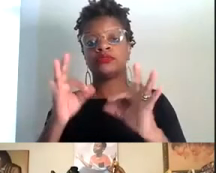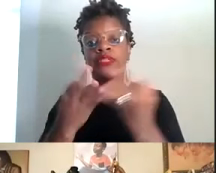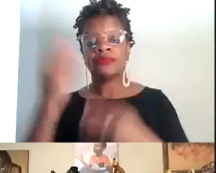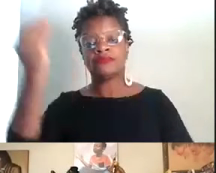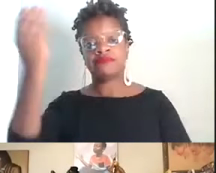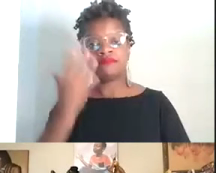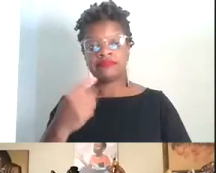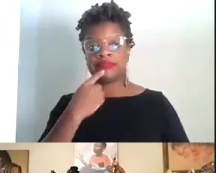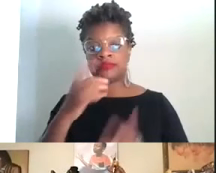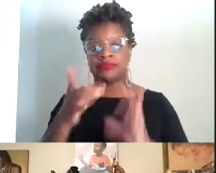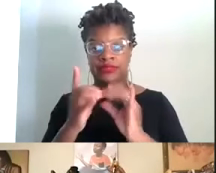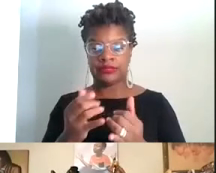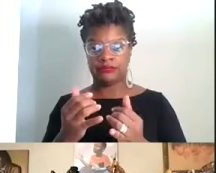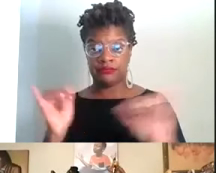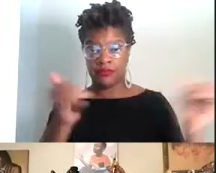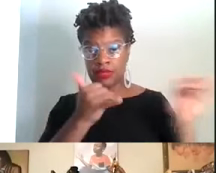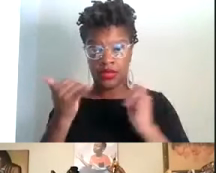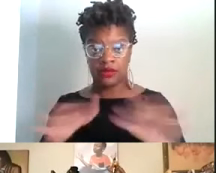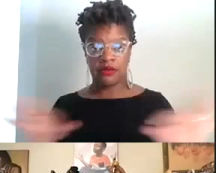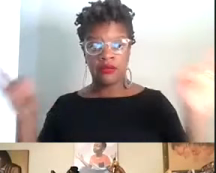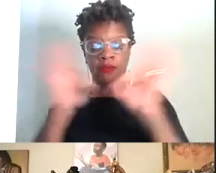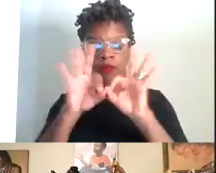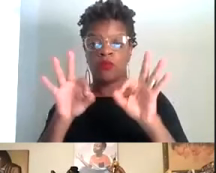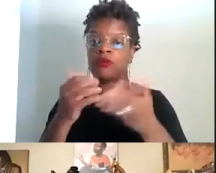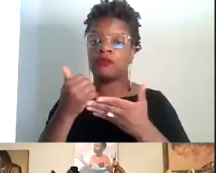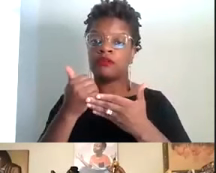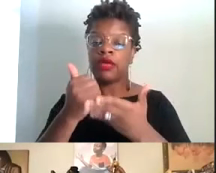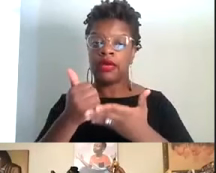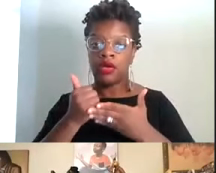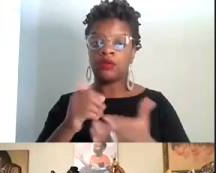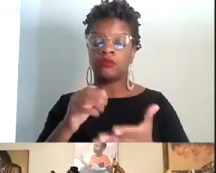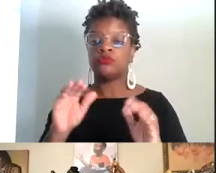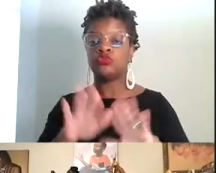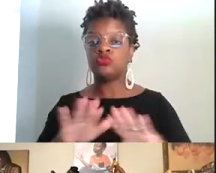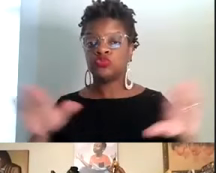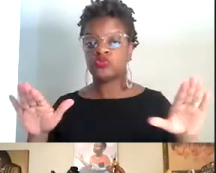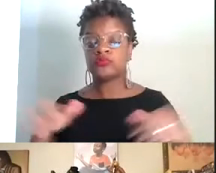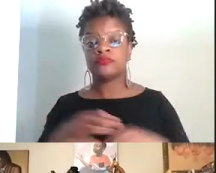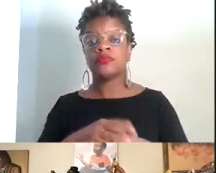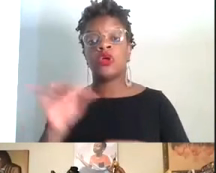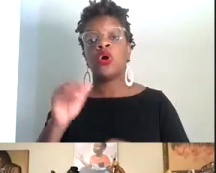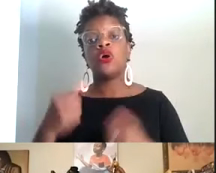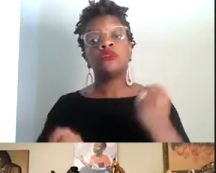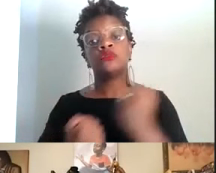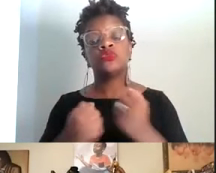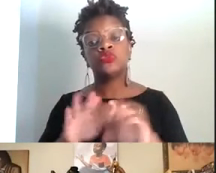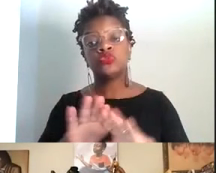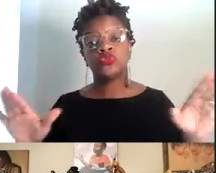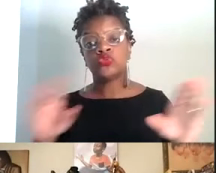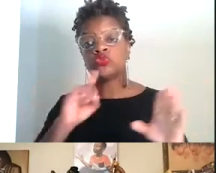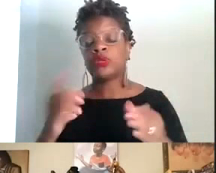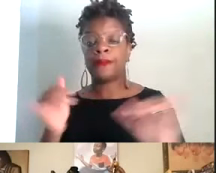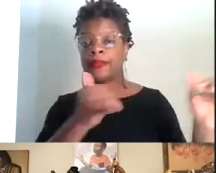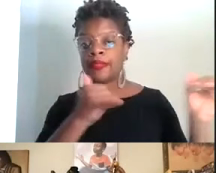is central to the education and well-being of our children. To support our kids, we must maximize the potential of play in a